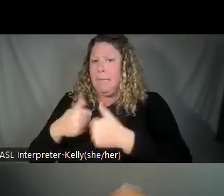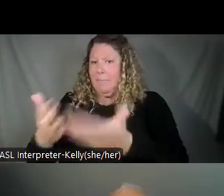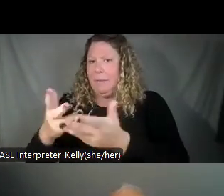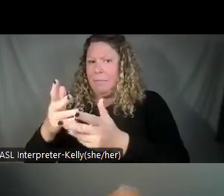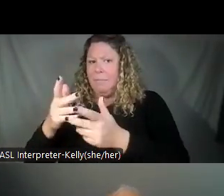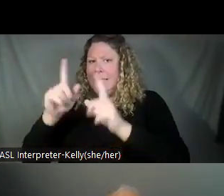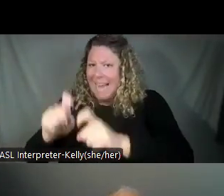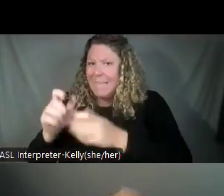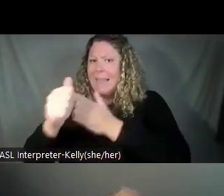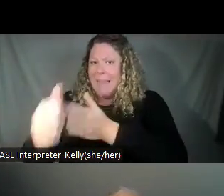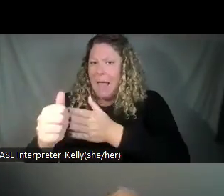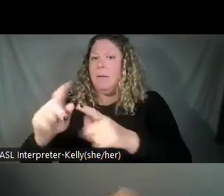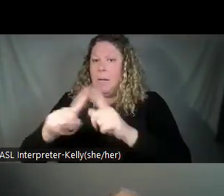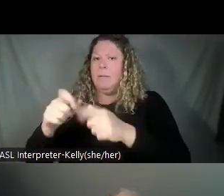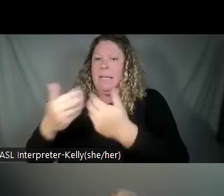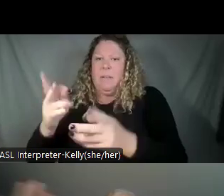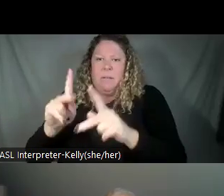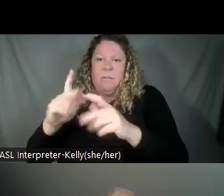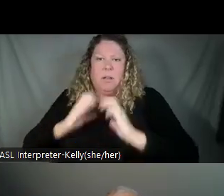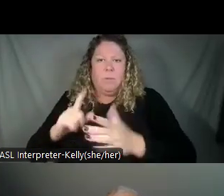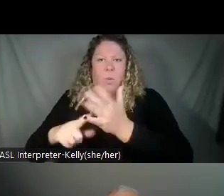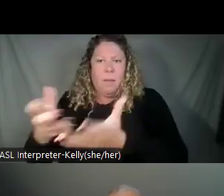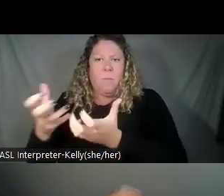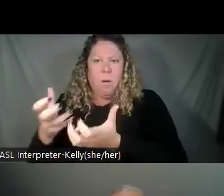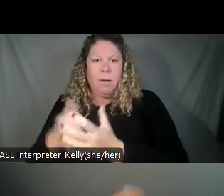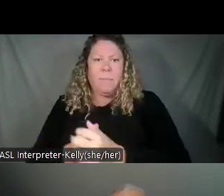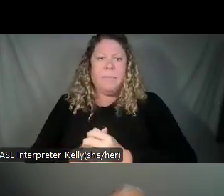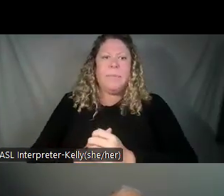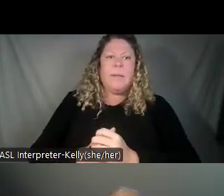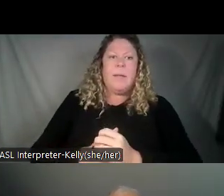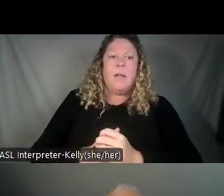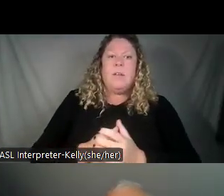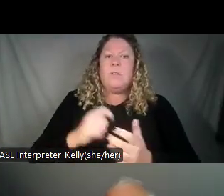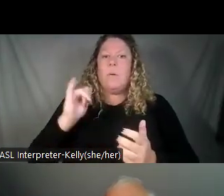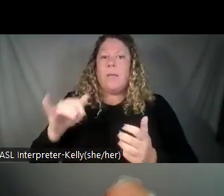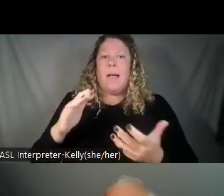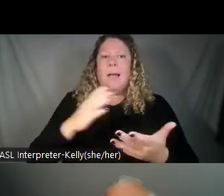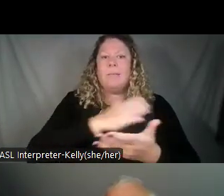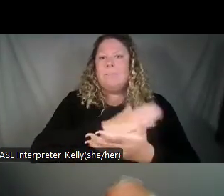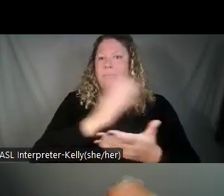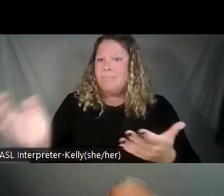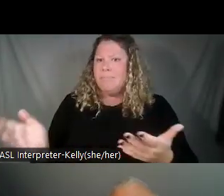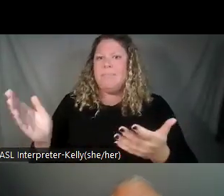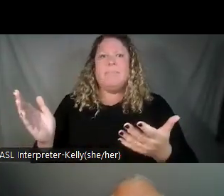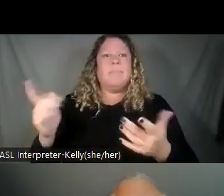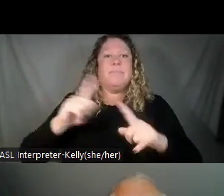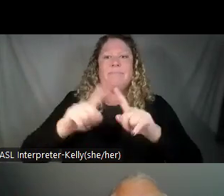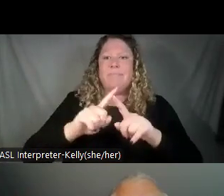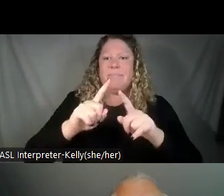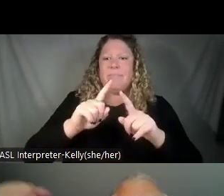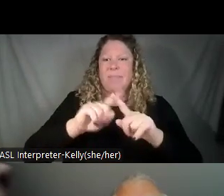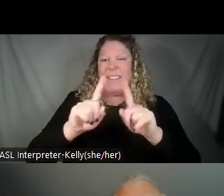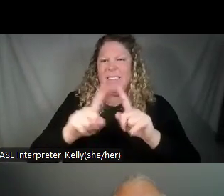the DSDM, is really that whole range of the types of processes that deliver